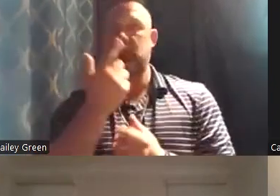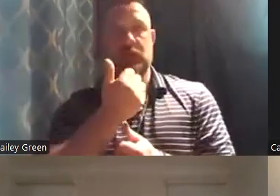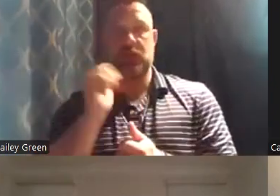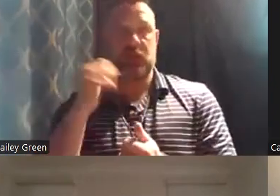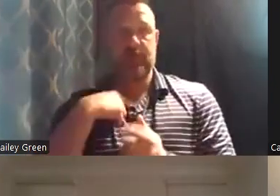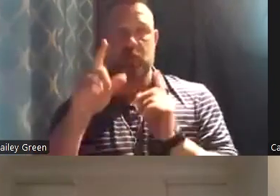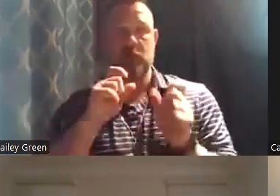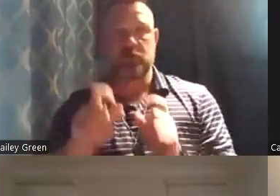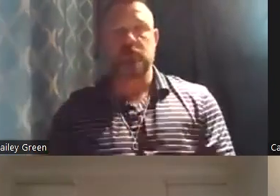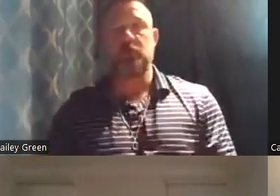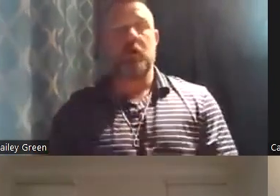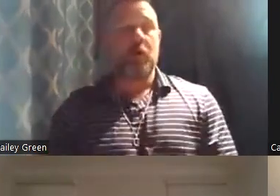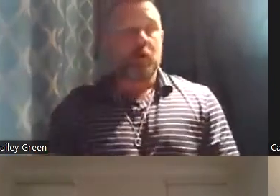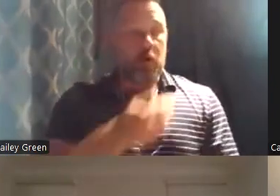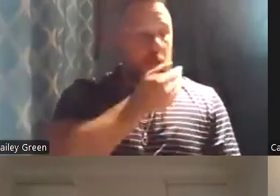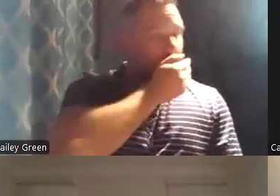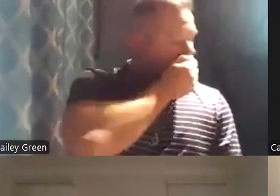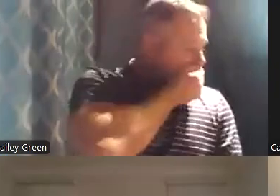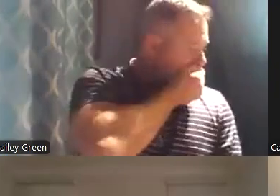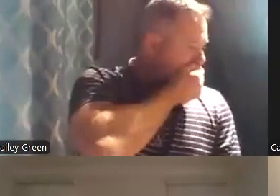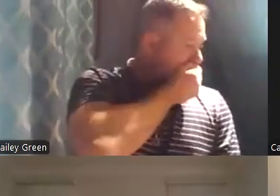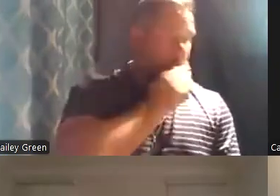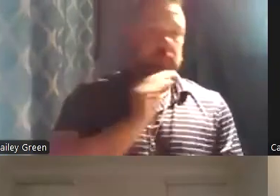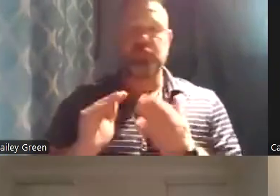any questions about them?